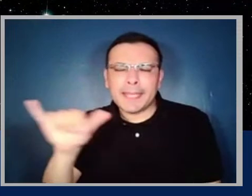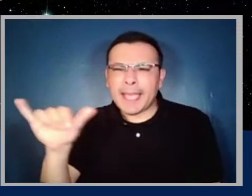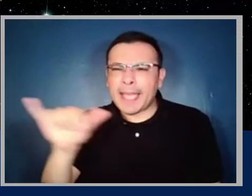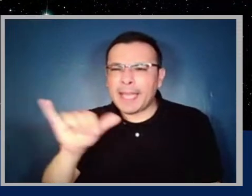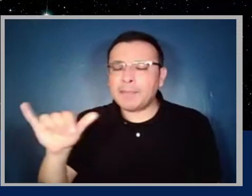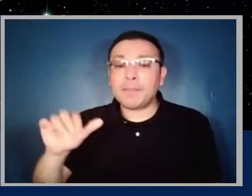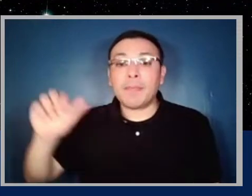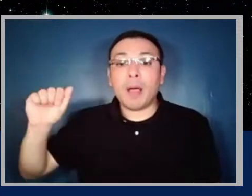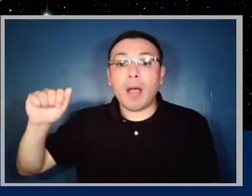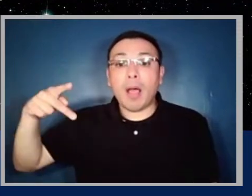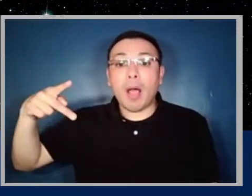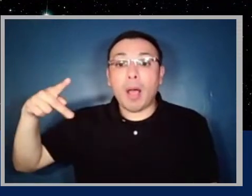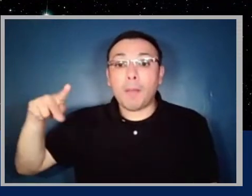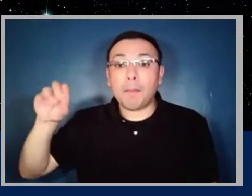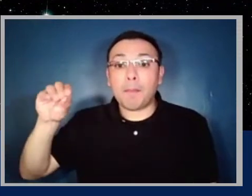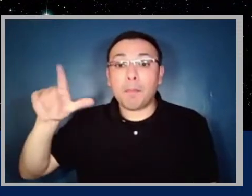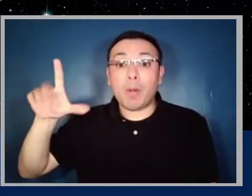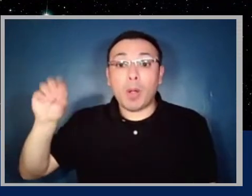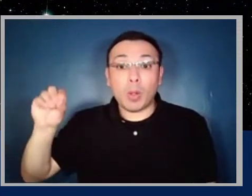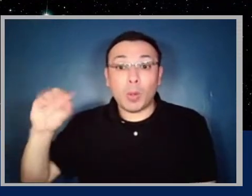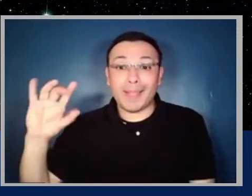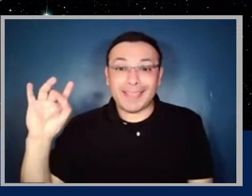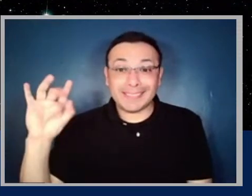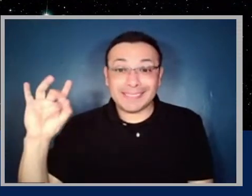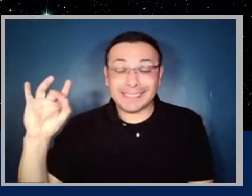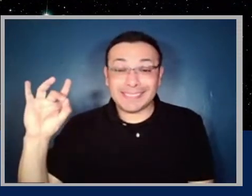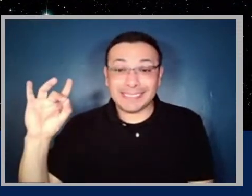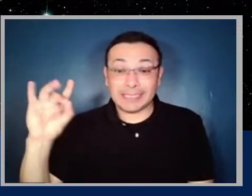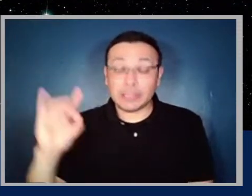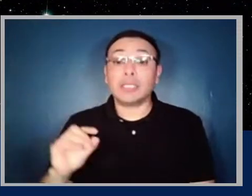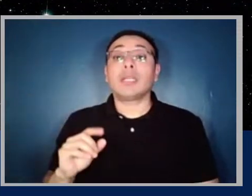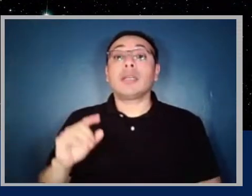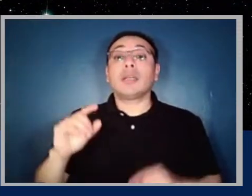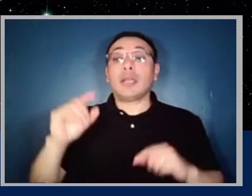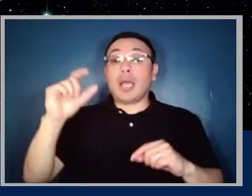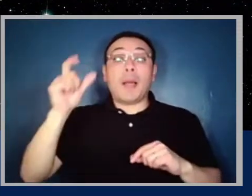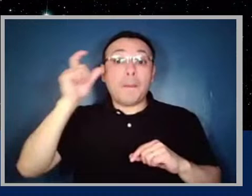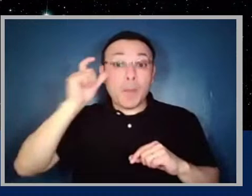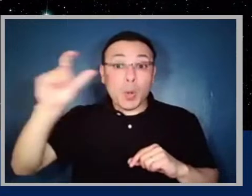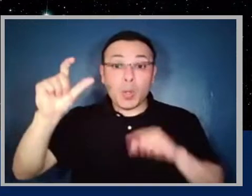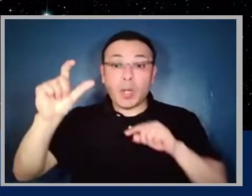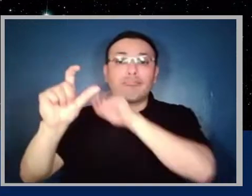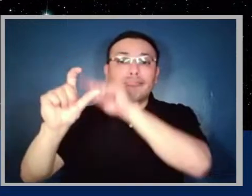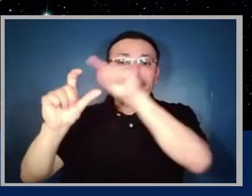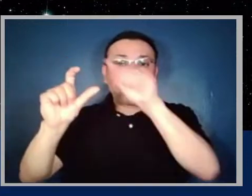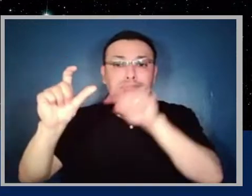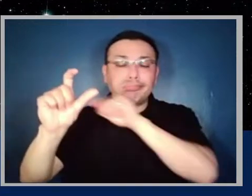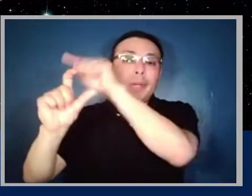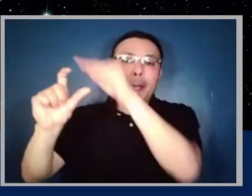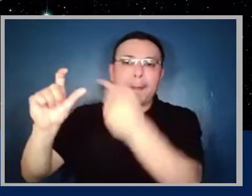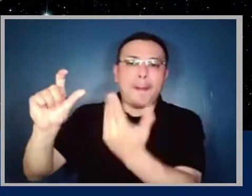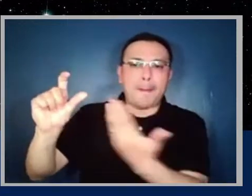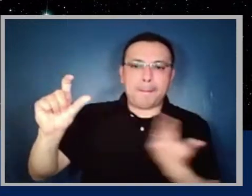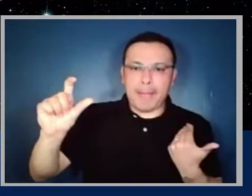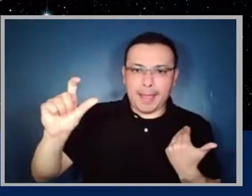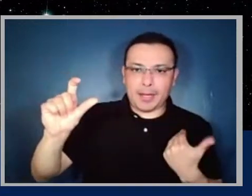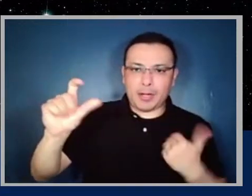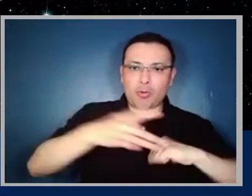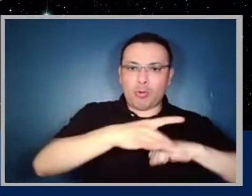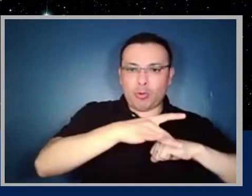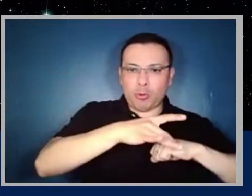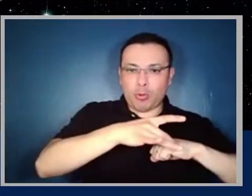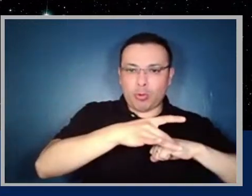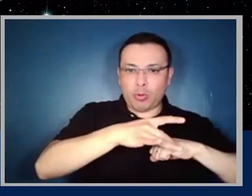around the moon and come back. And the main purpose of Artemis 2 is to now test the